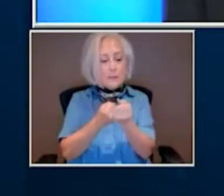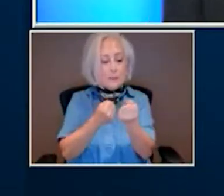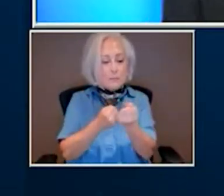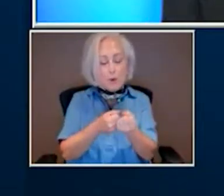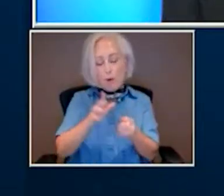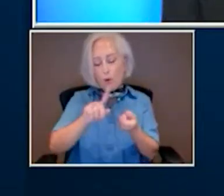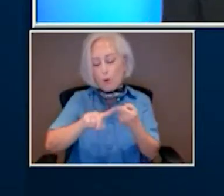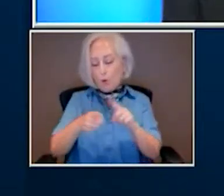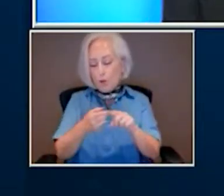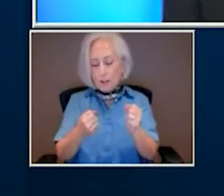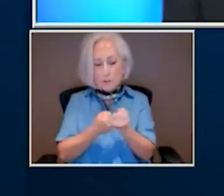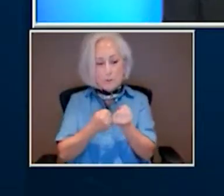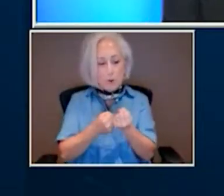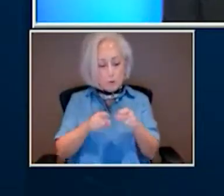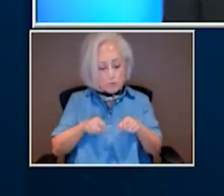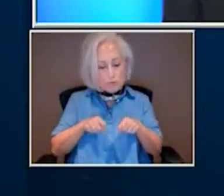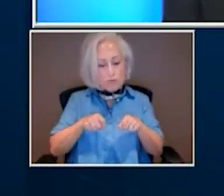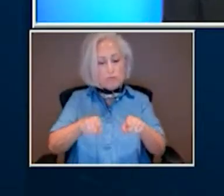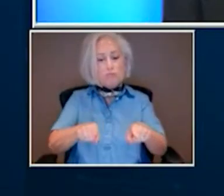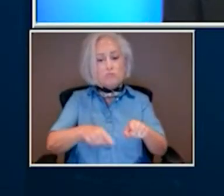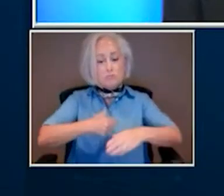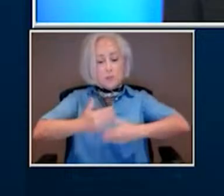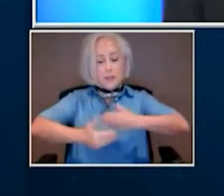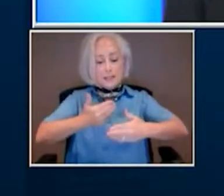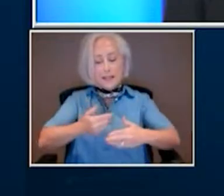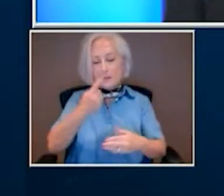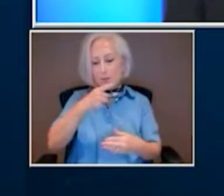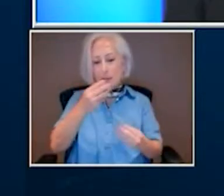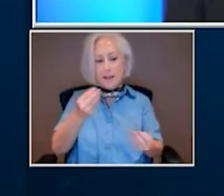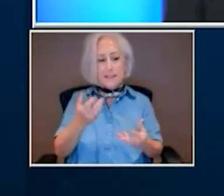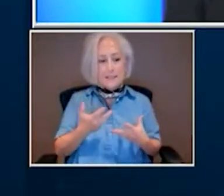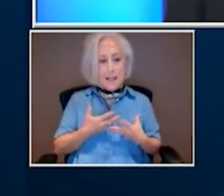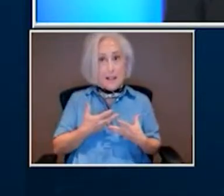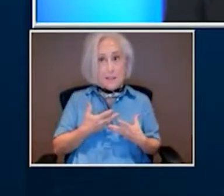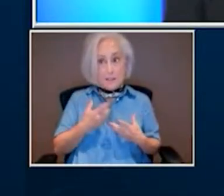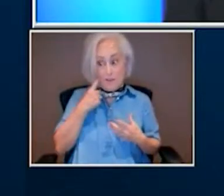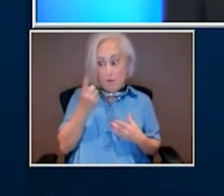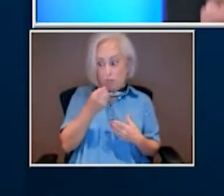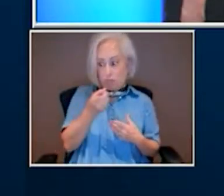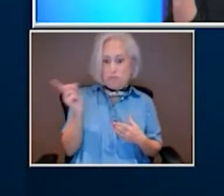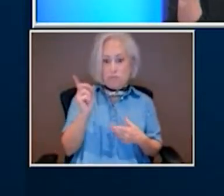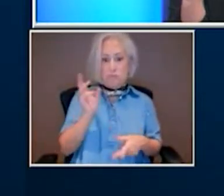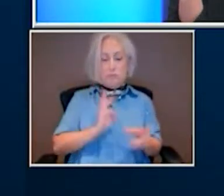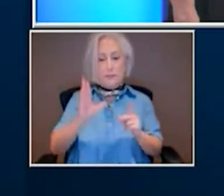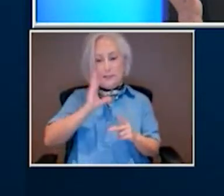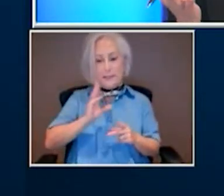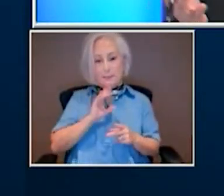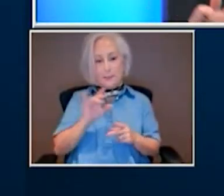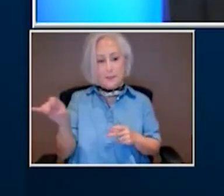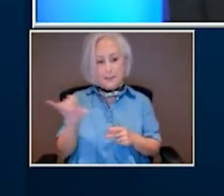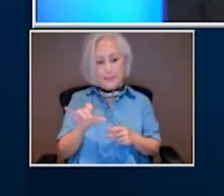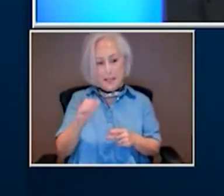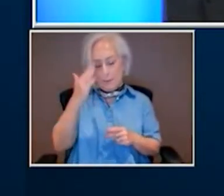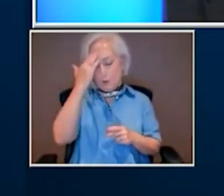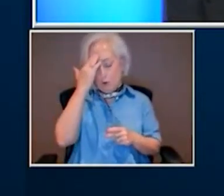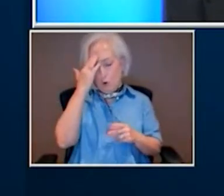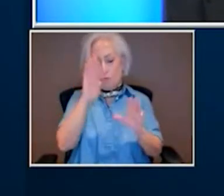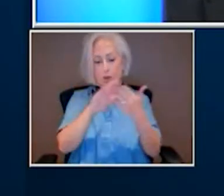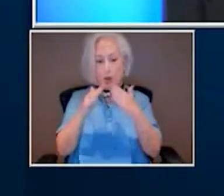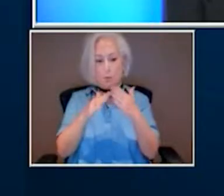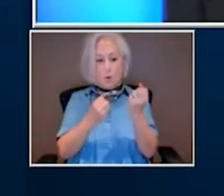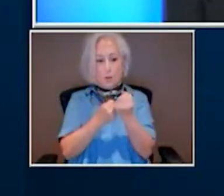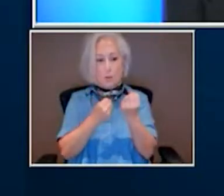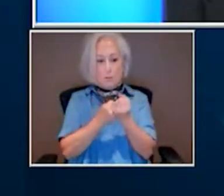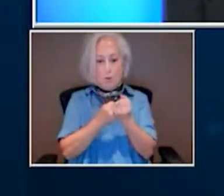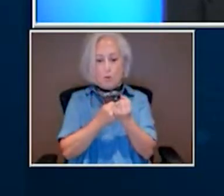been throughout this process? And just talk about that for those who might be going through this and finding that community support during